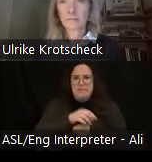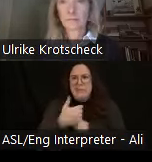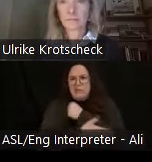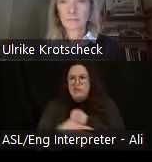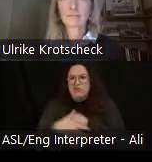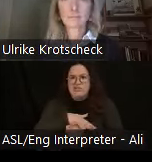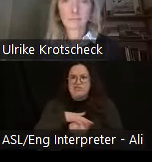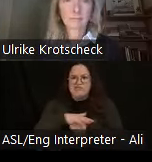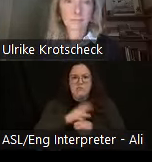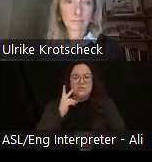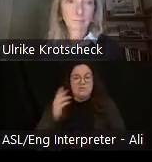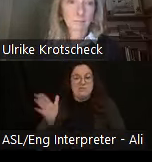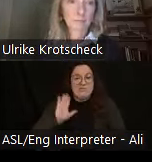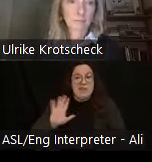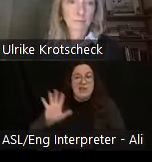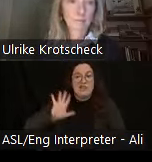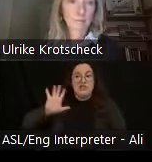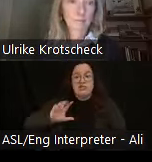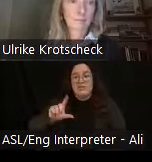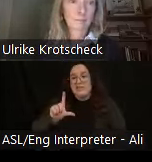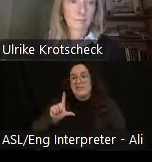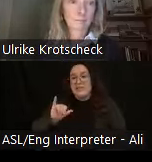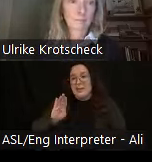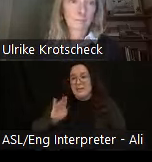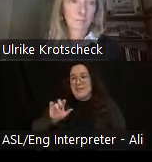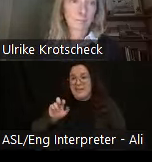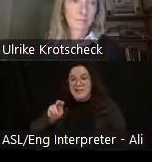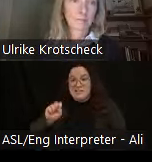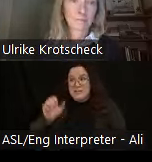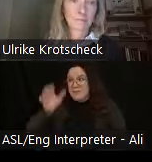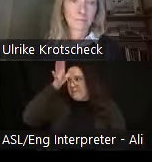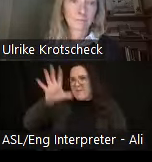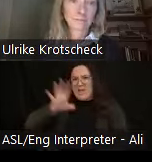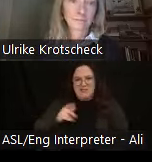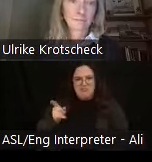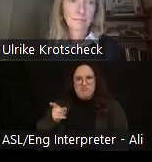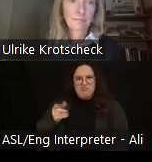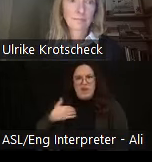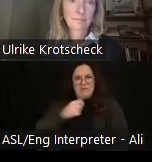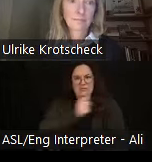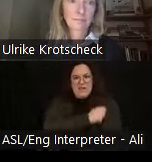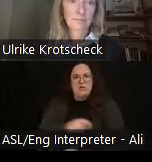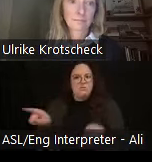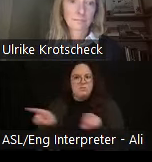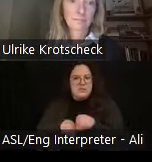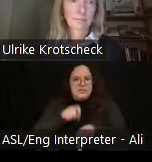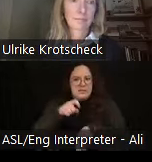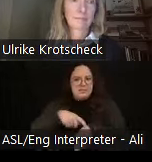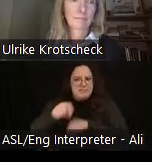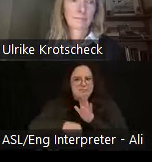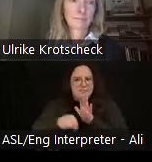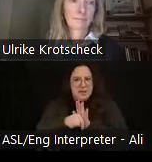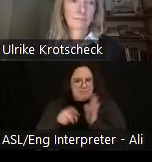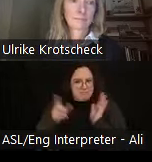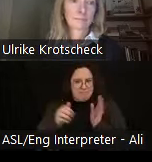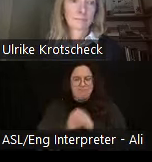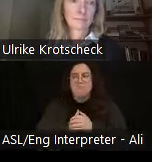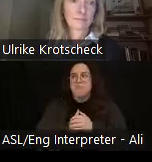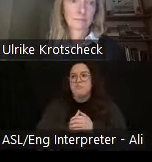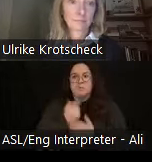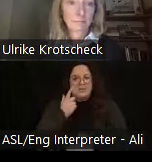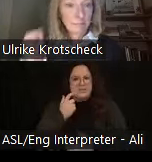Libyans, we see them and men particularly wearing tattoos during the same period. So there's probably more